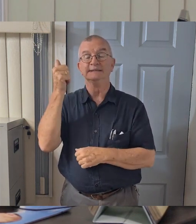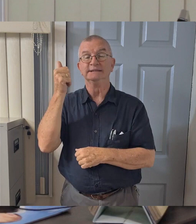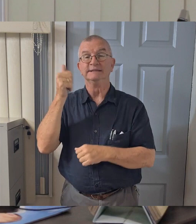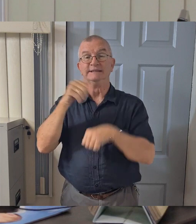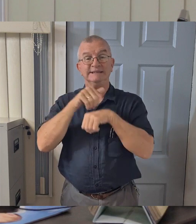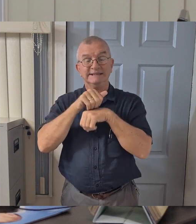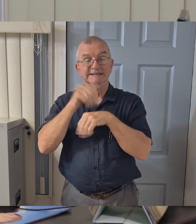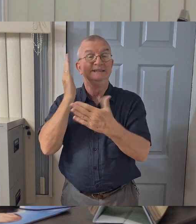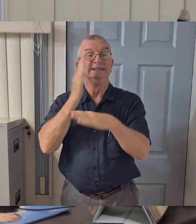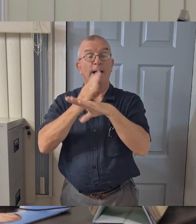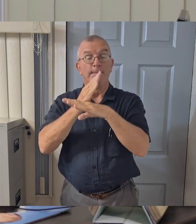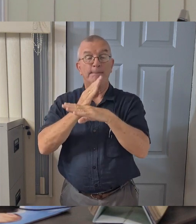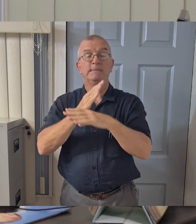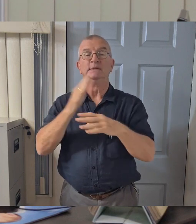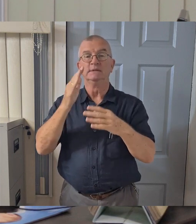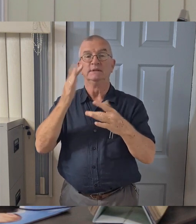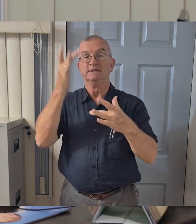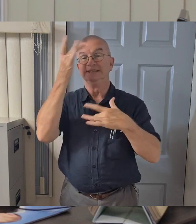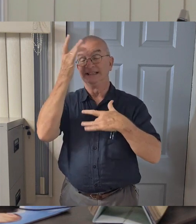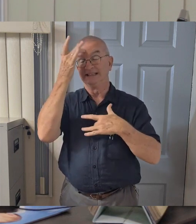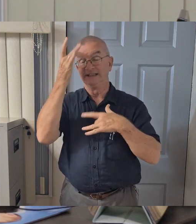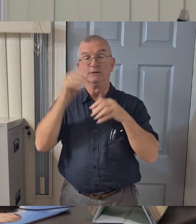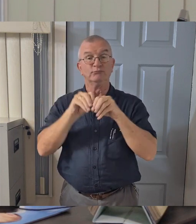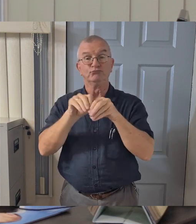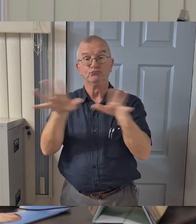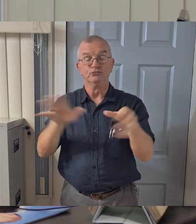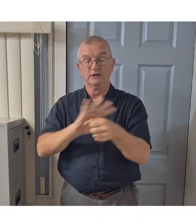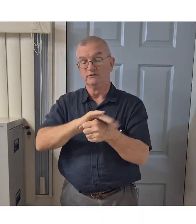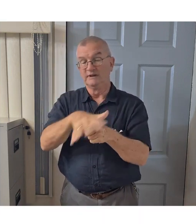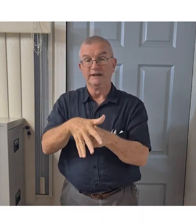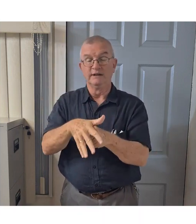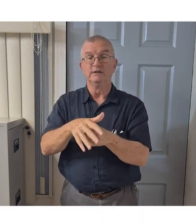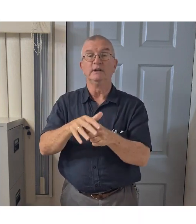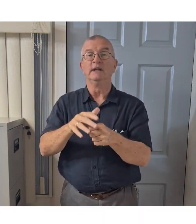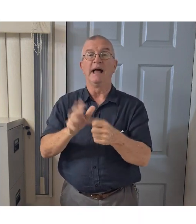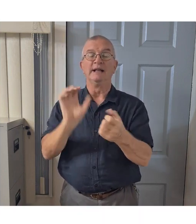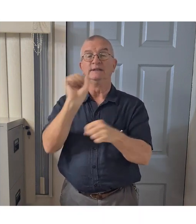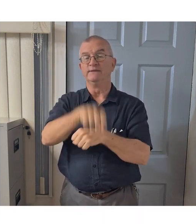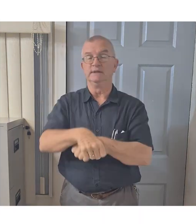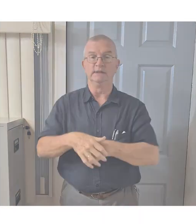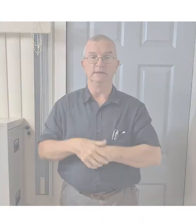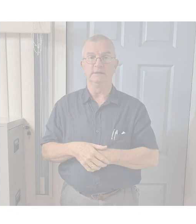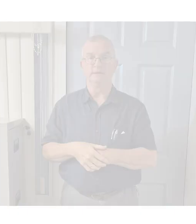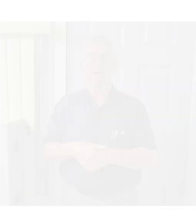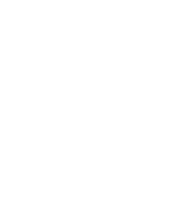stem the flow and spread of the virus and eventually defeat it.